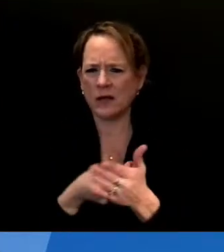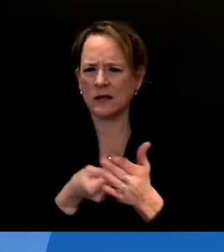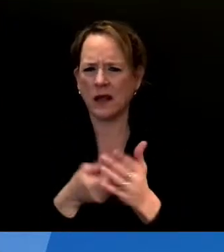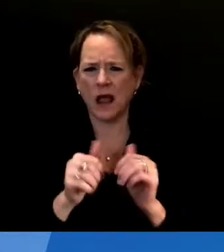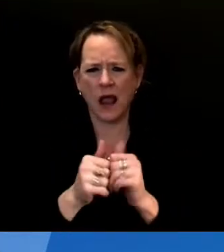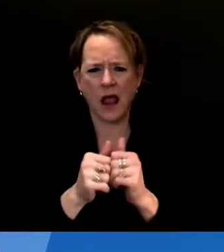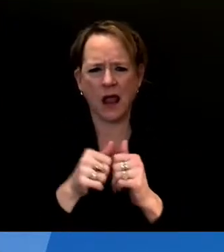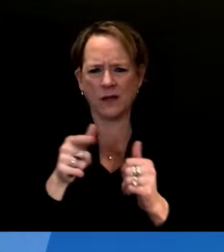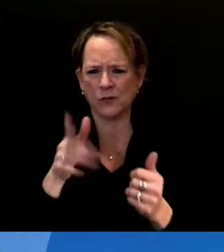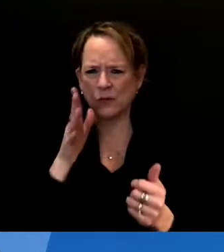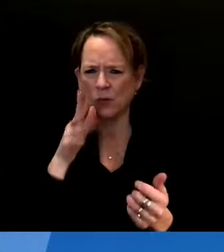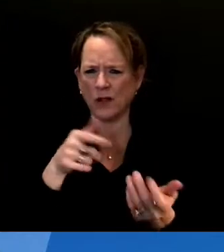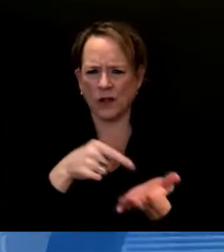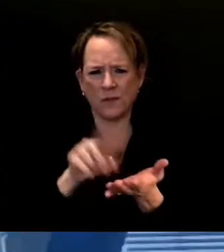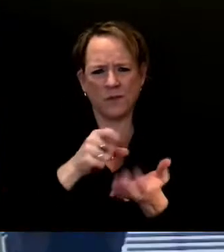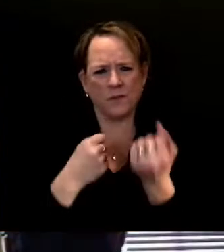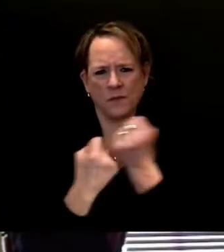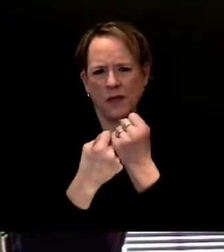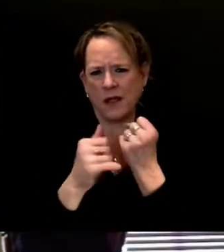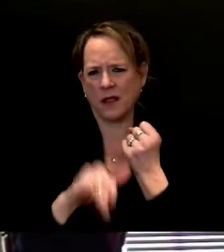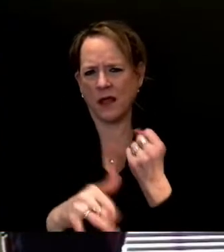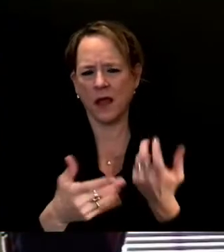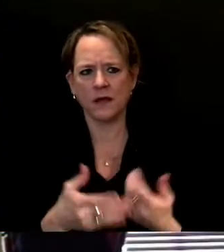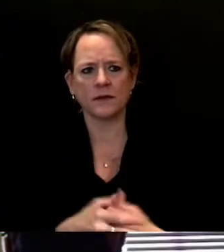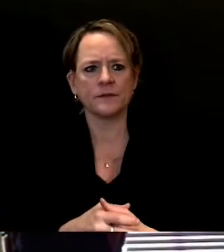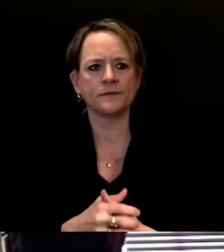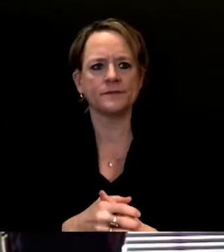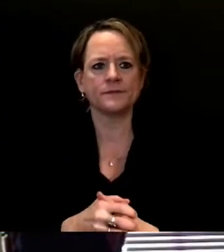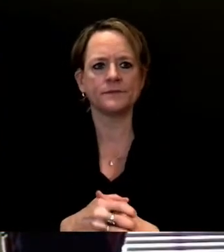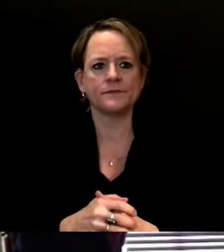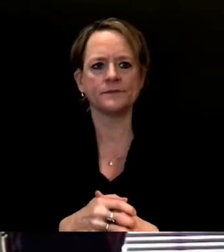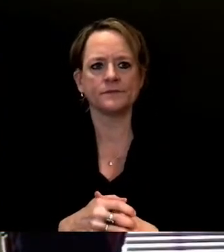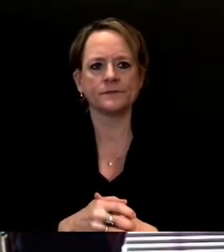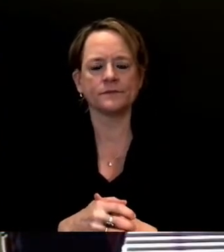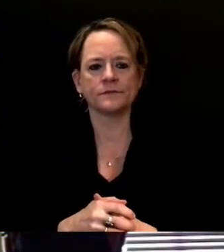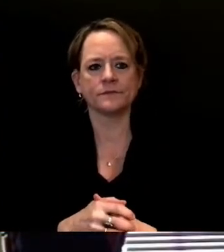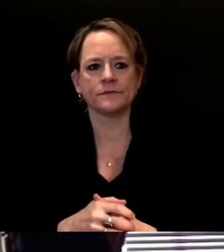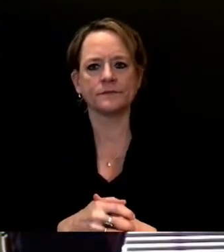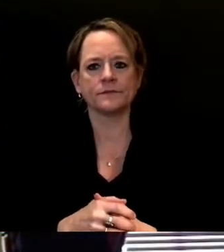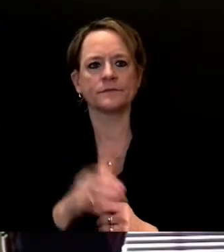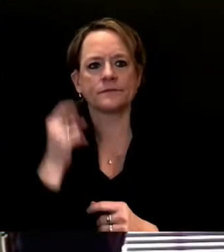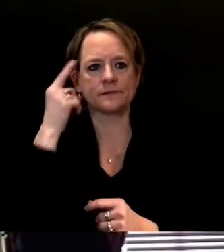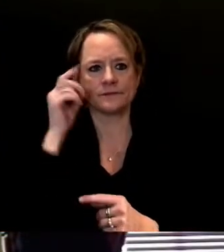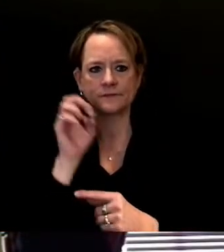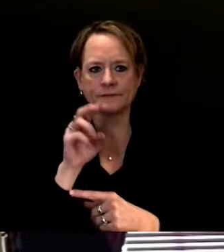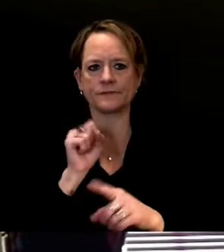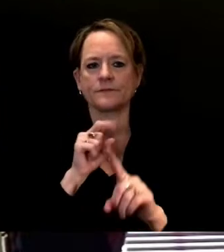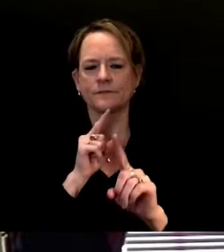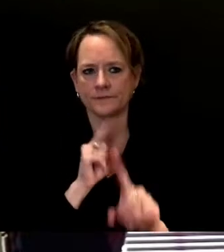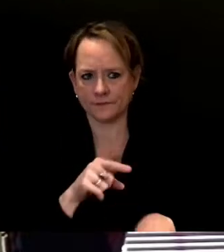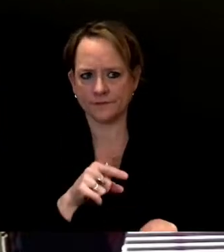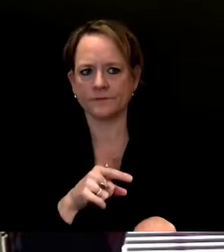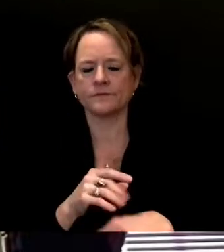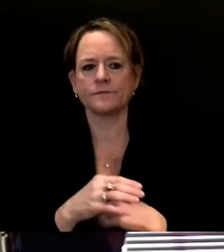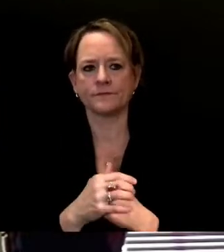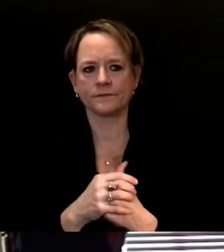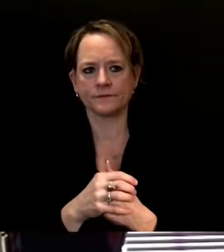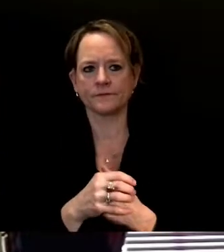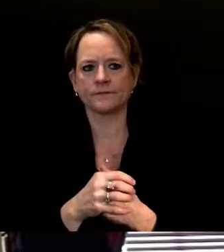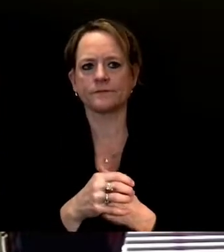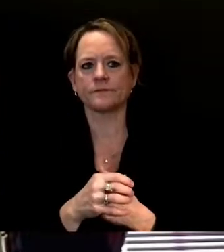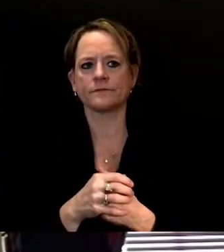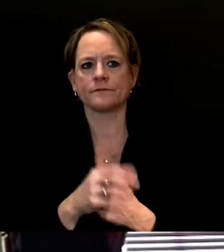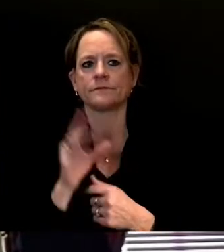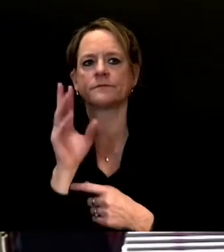Well, the costs are borne by the state of Wisconsin and the National Guard. In fact, I was in